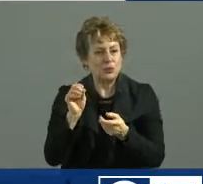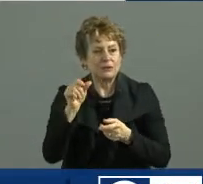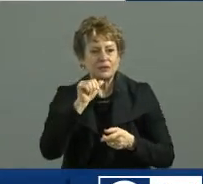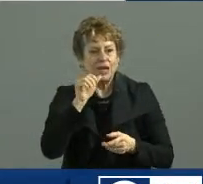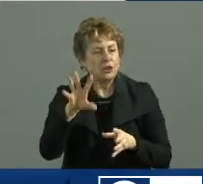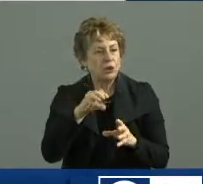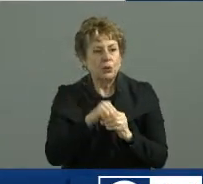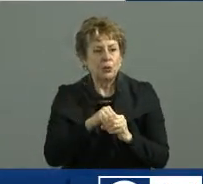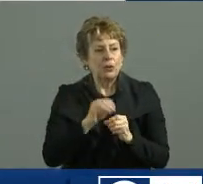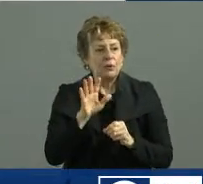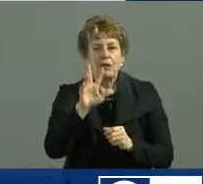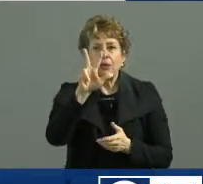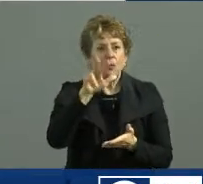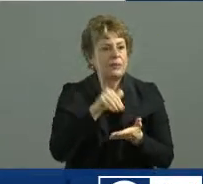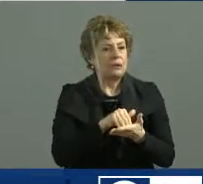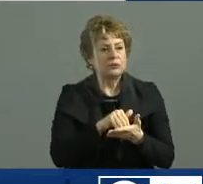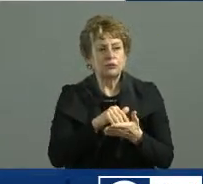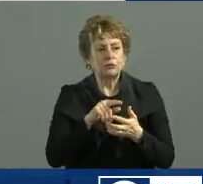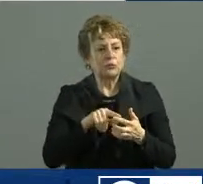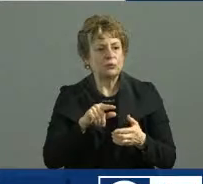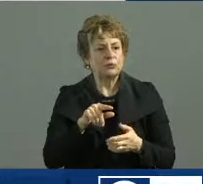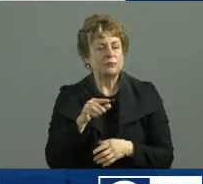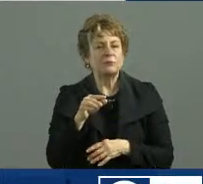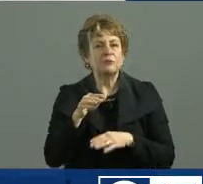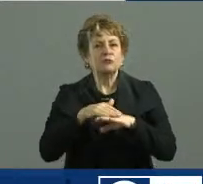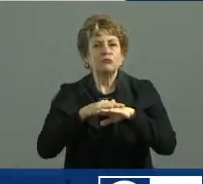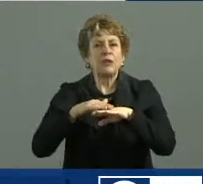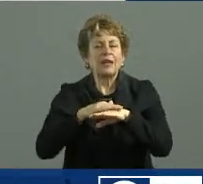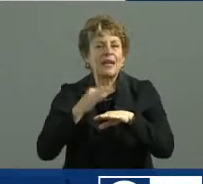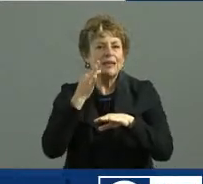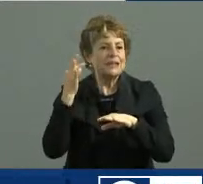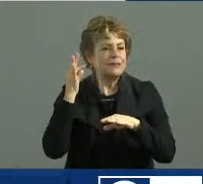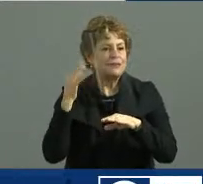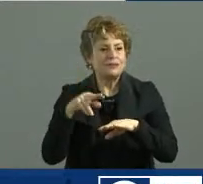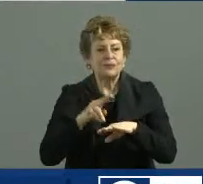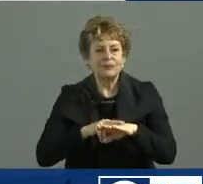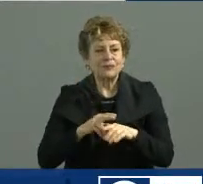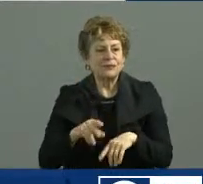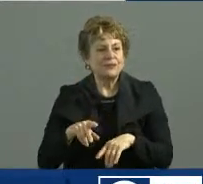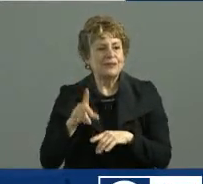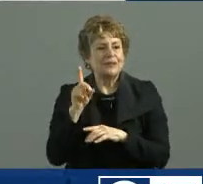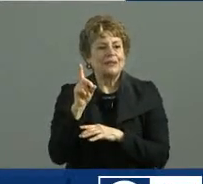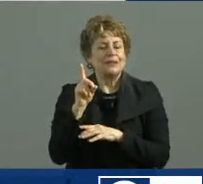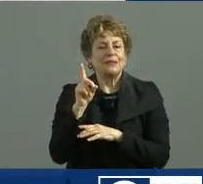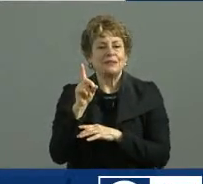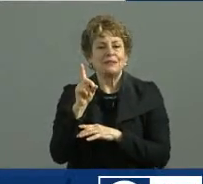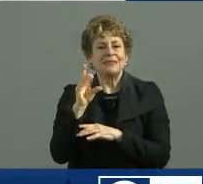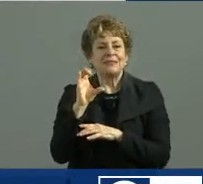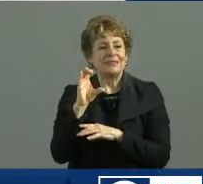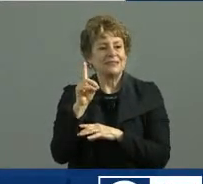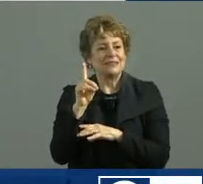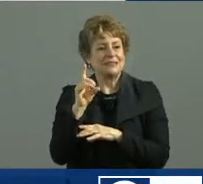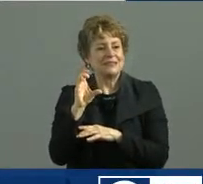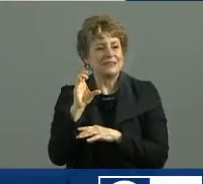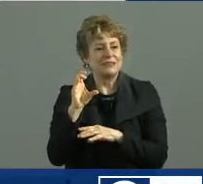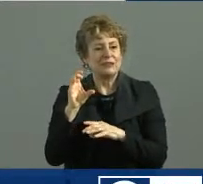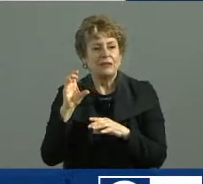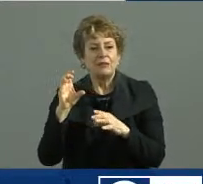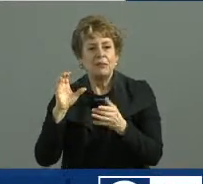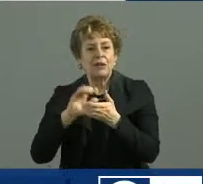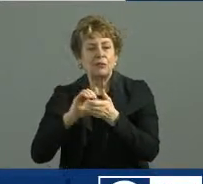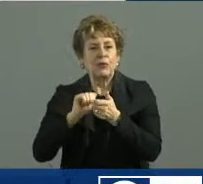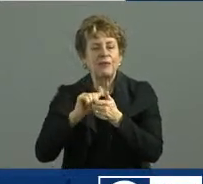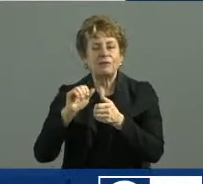the 37,000 doses that have been allocated to the CDC long-term care pharmacy partnership. And again, our numbers